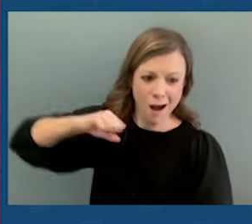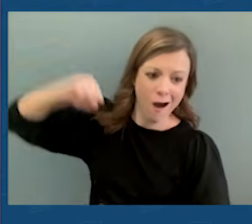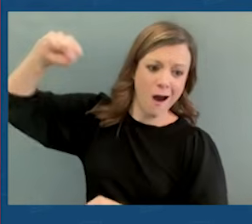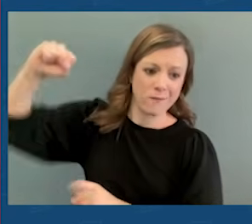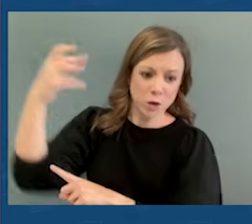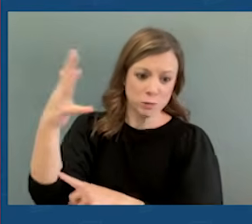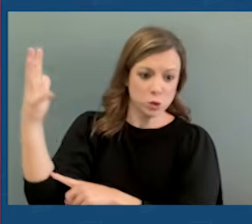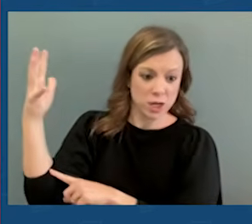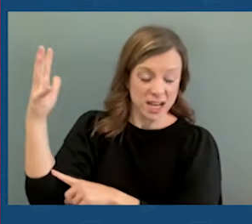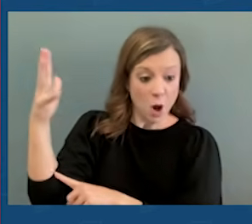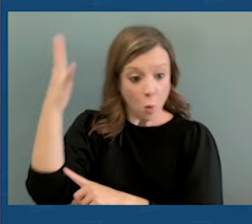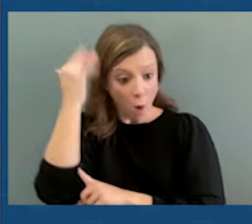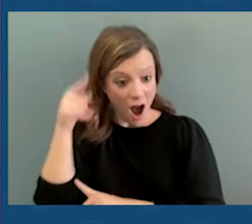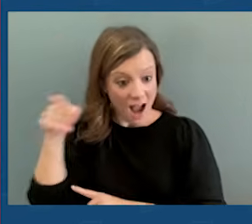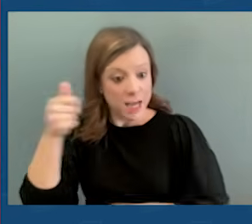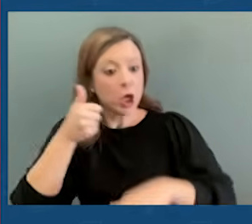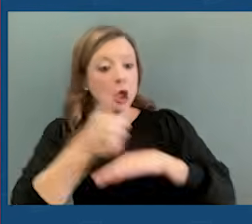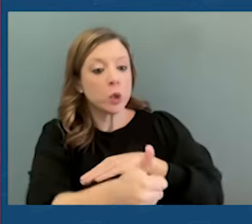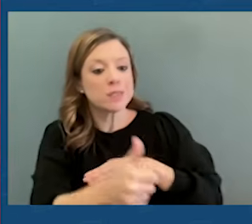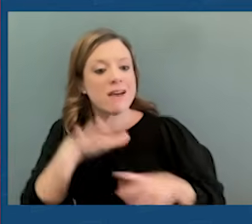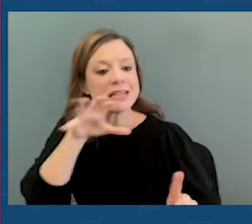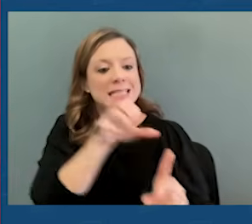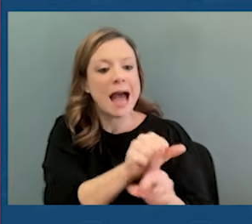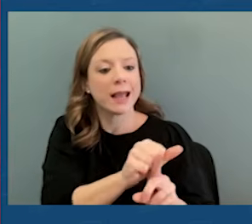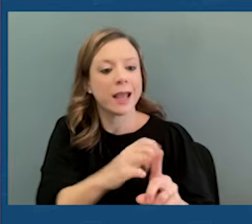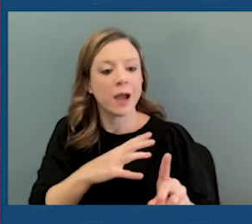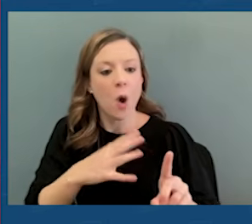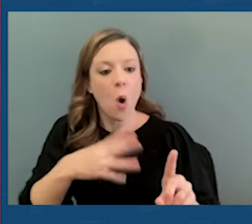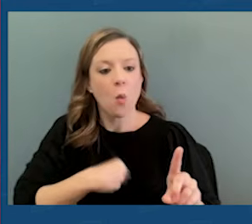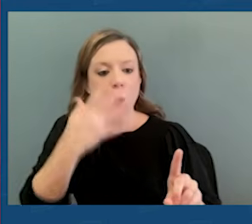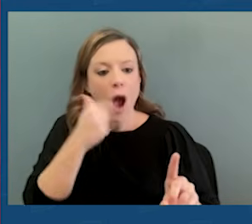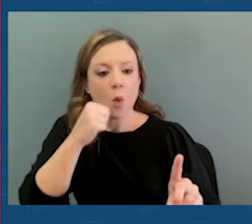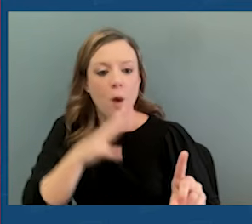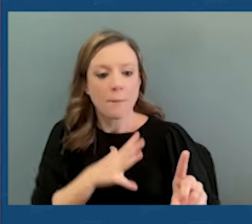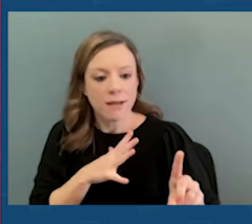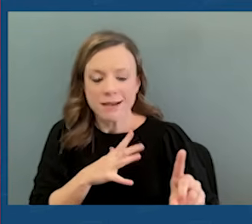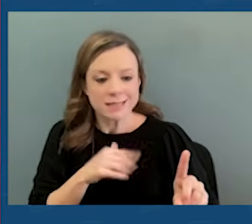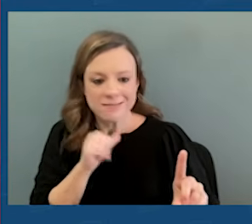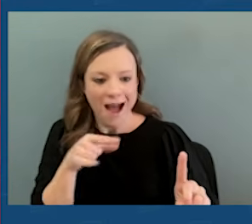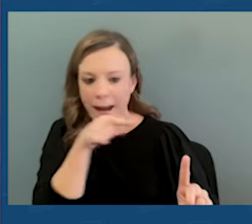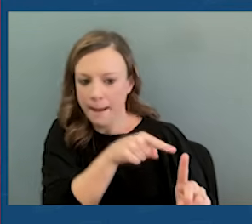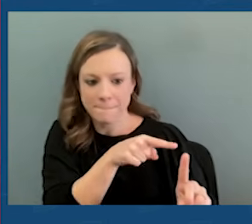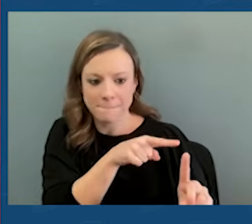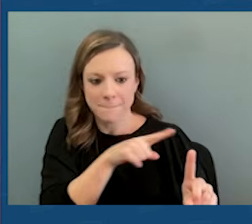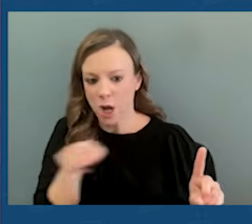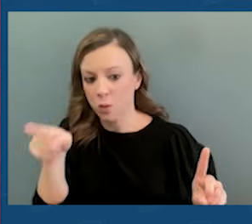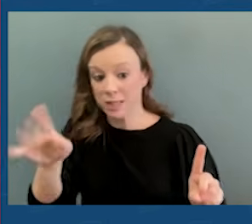attacking a white woman, although it was actually her boyfriend who had been involved.